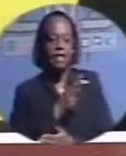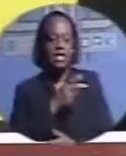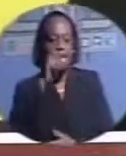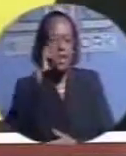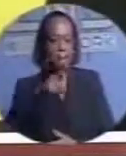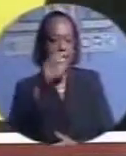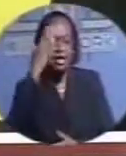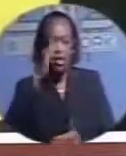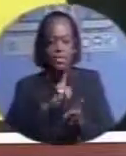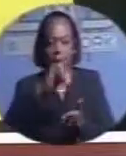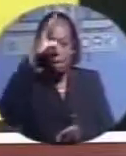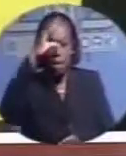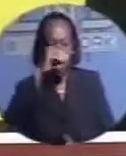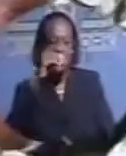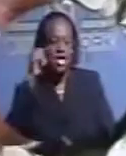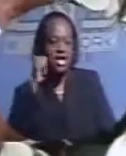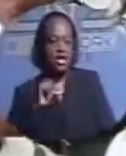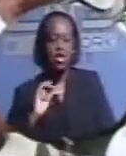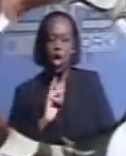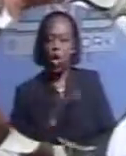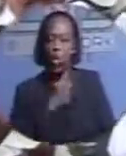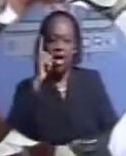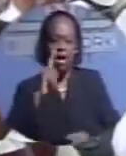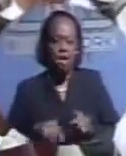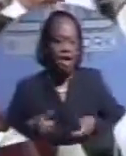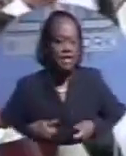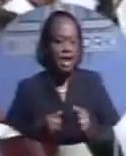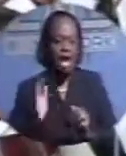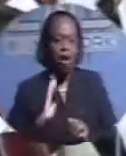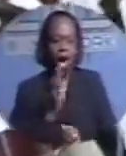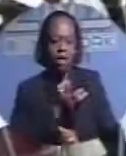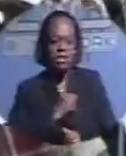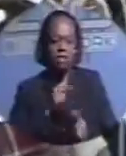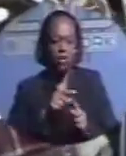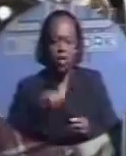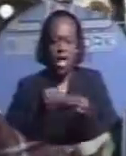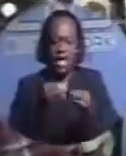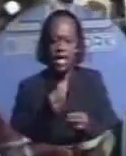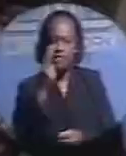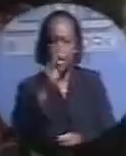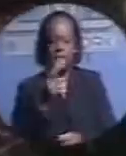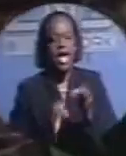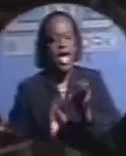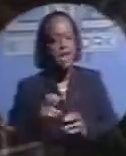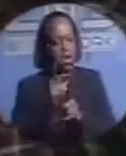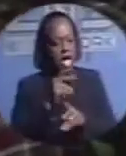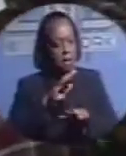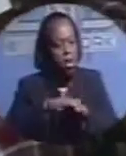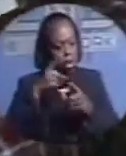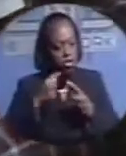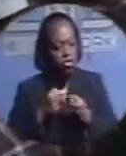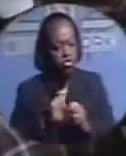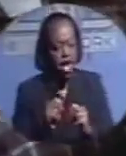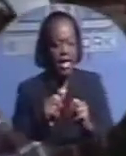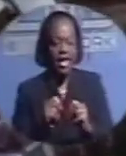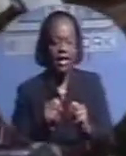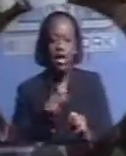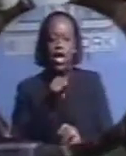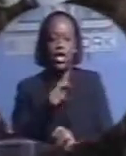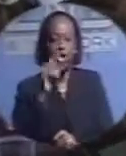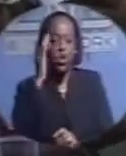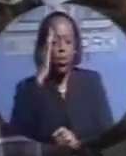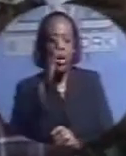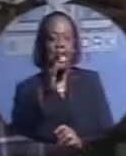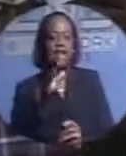that, boys and girls, we can't allow ourselves to give up. If you keep on trying, you